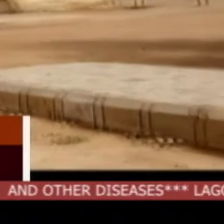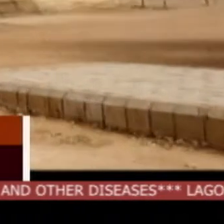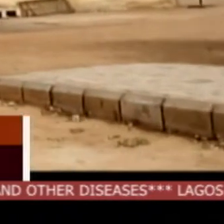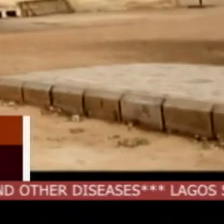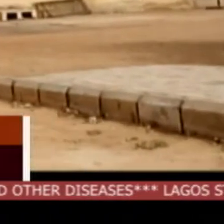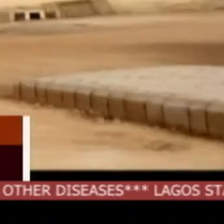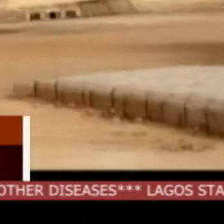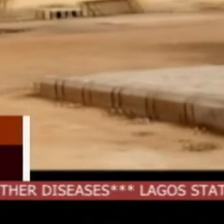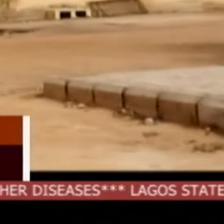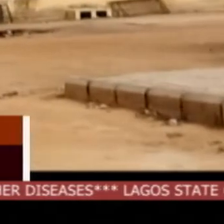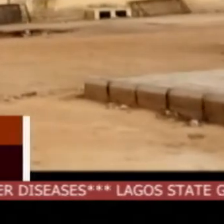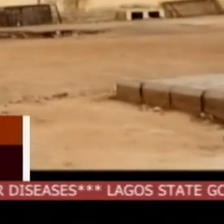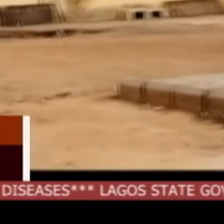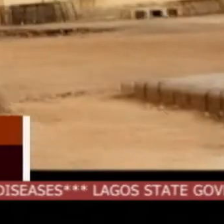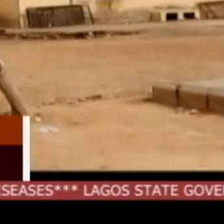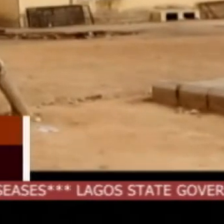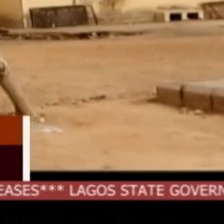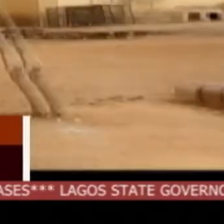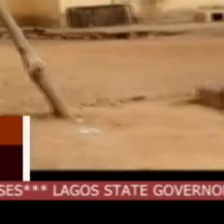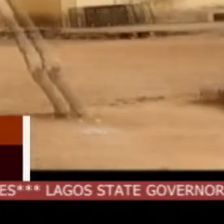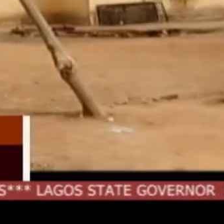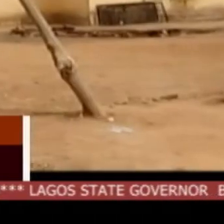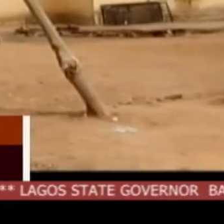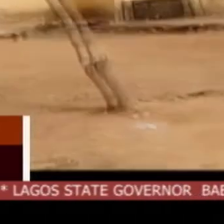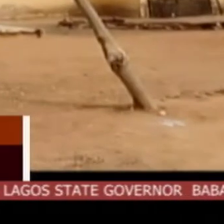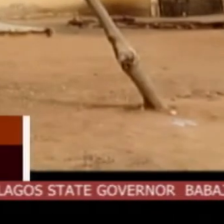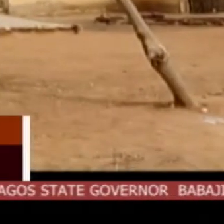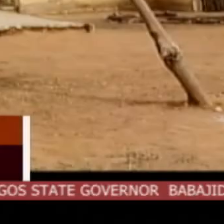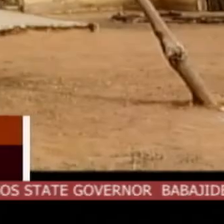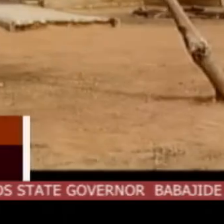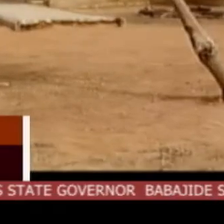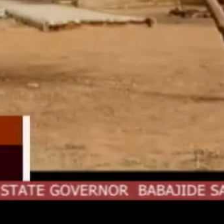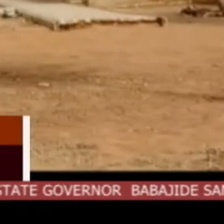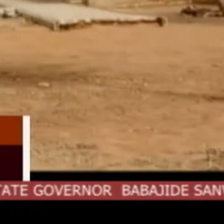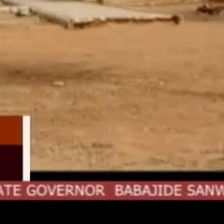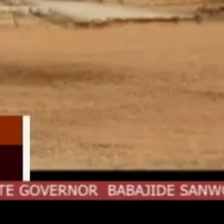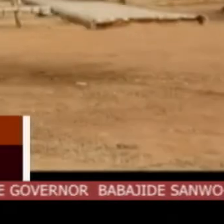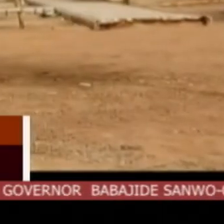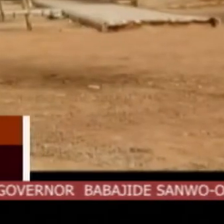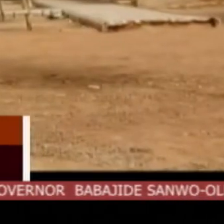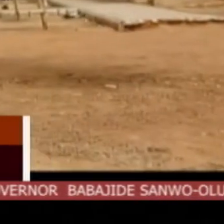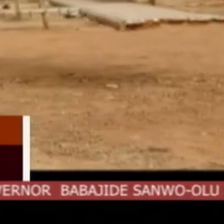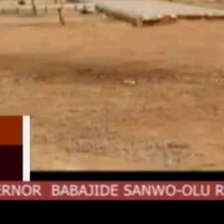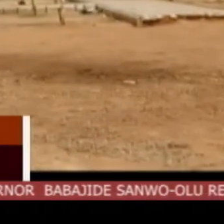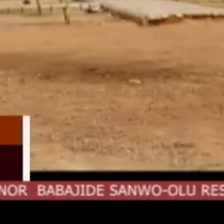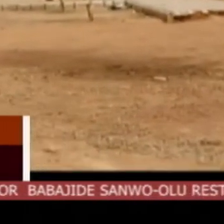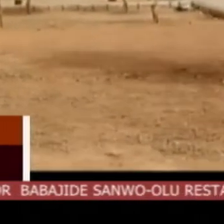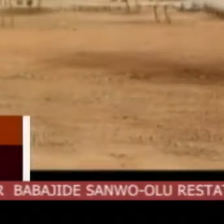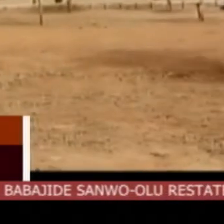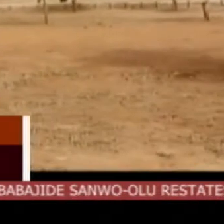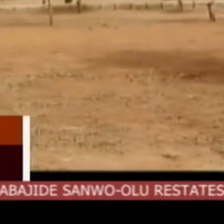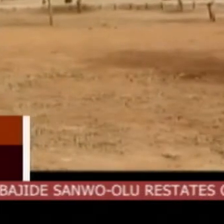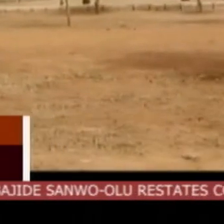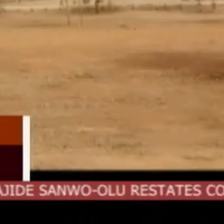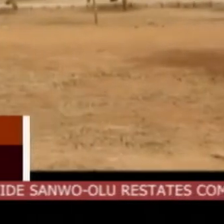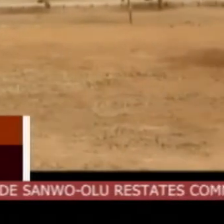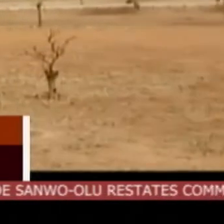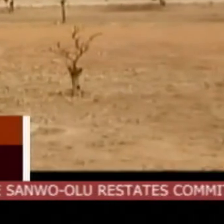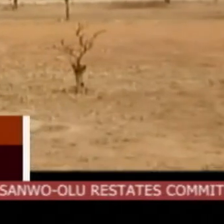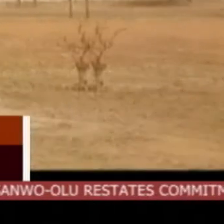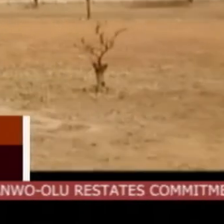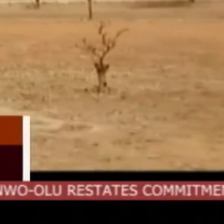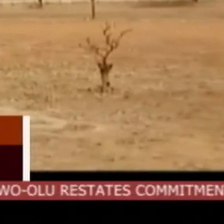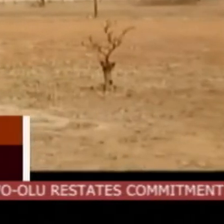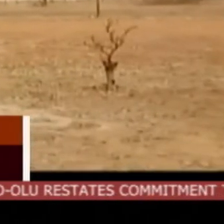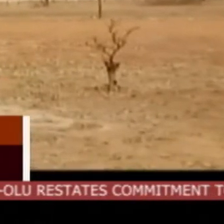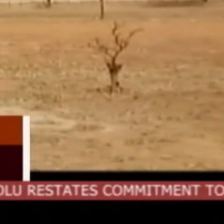1 Brigade, Nigerian Army Headquarters Gusau, as well as some officials of the state government, have led a heavily armed